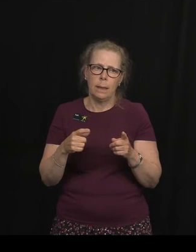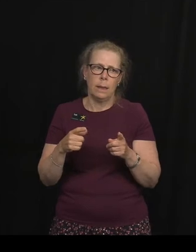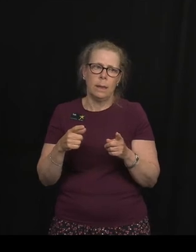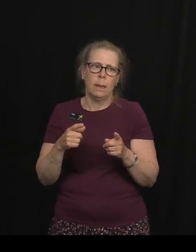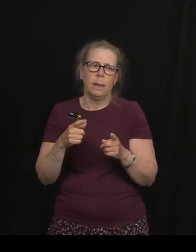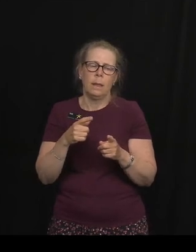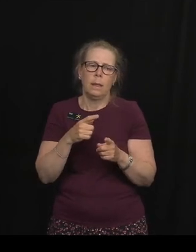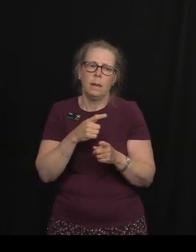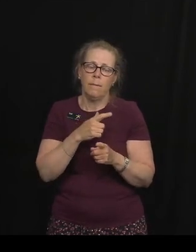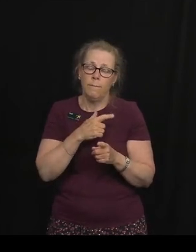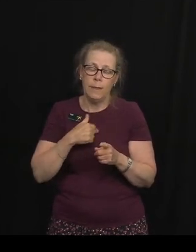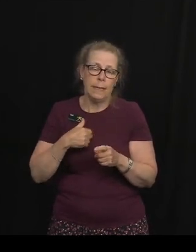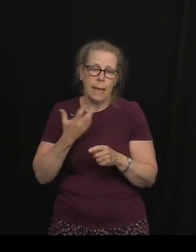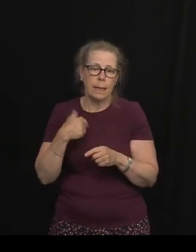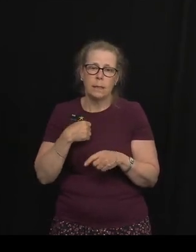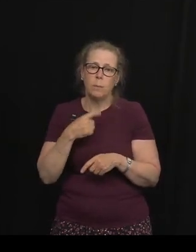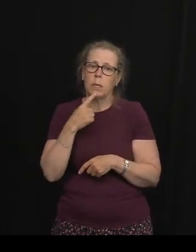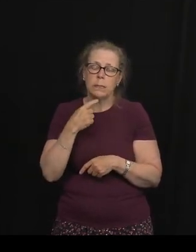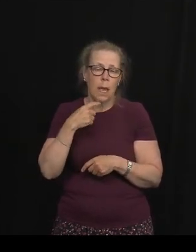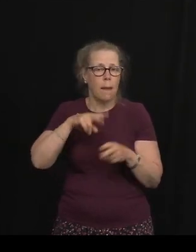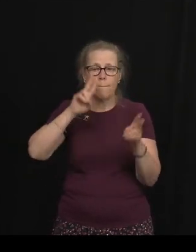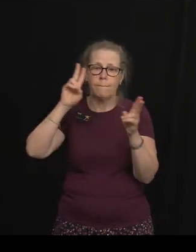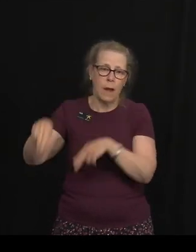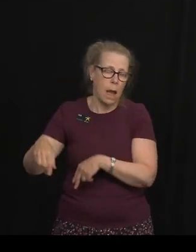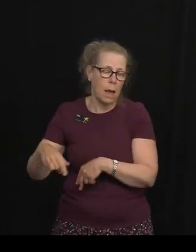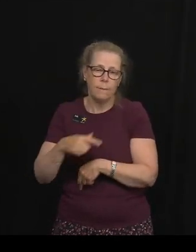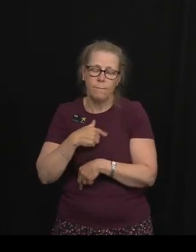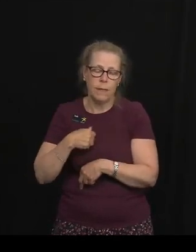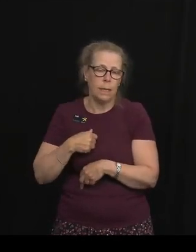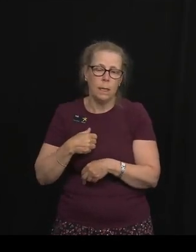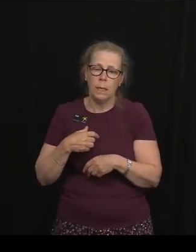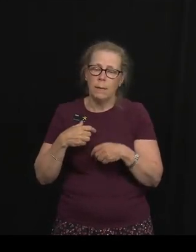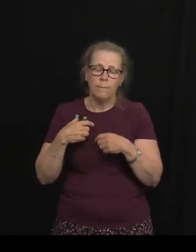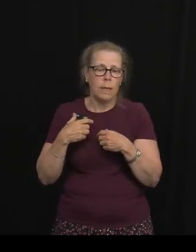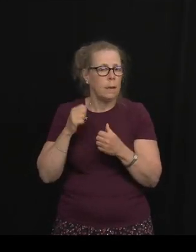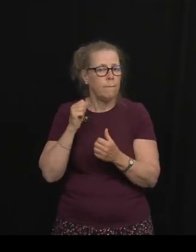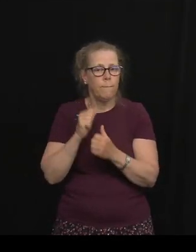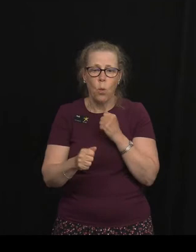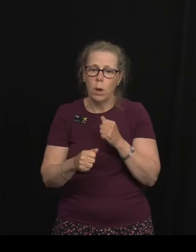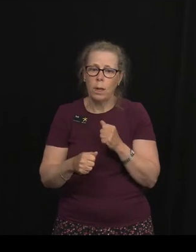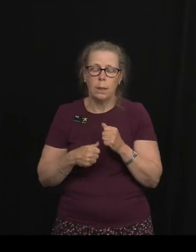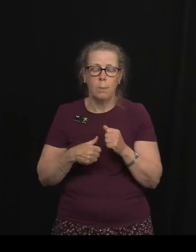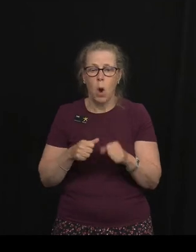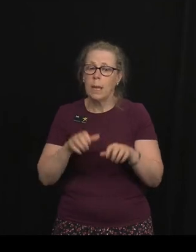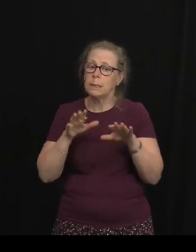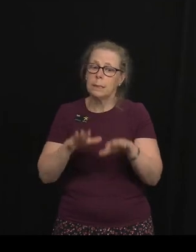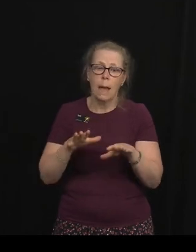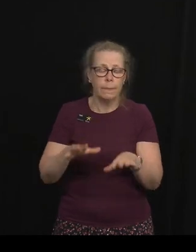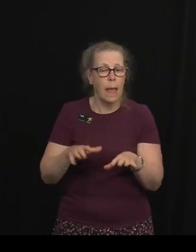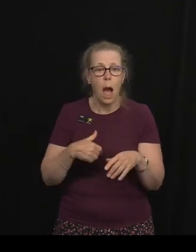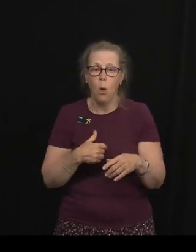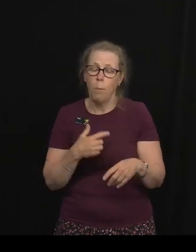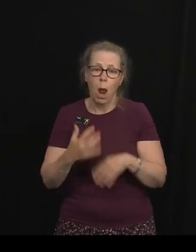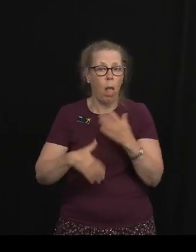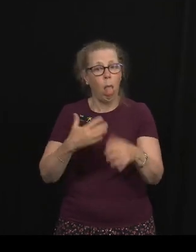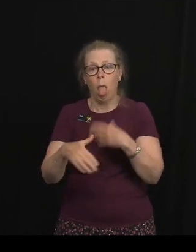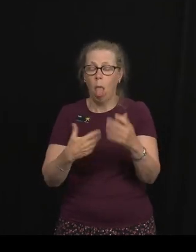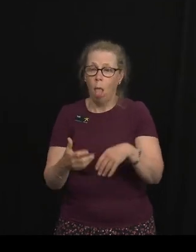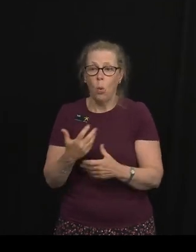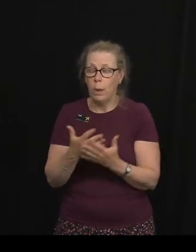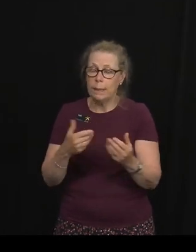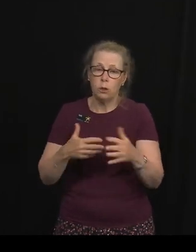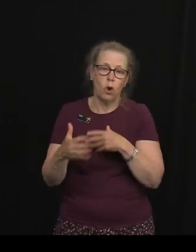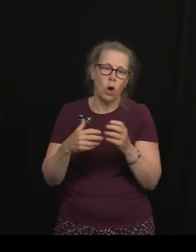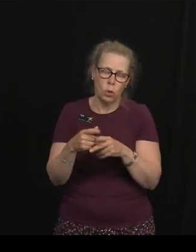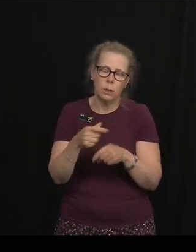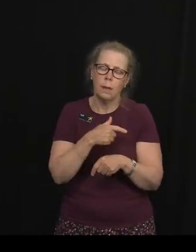deeply, deeply concerned that we just let this opportunity go again without doing the necessary things. So we can stop because we will have another one and it will be